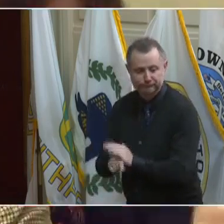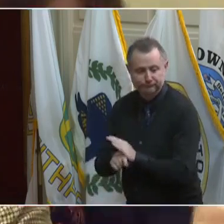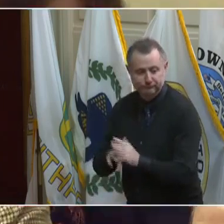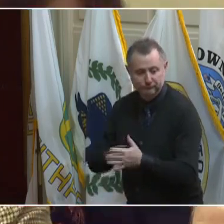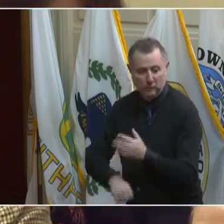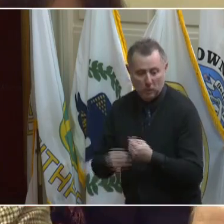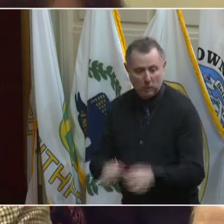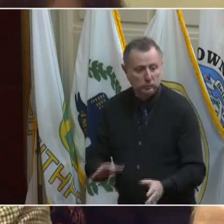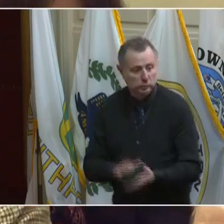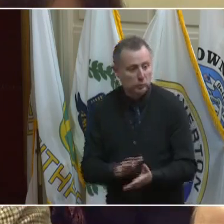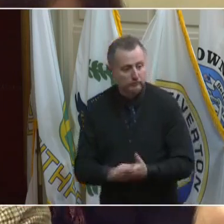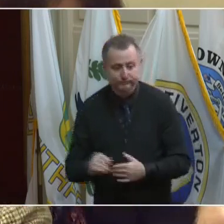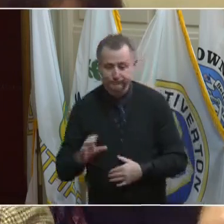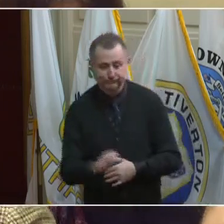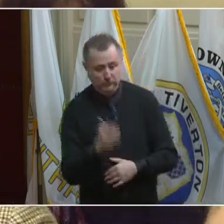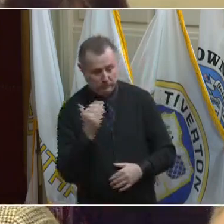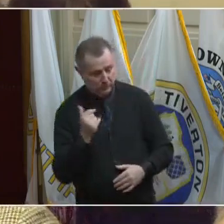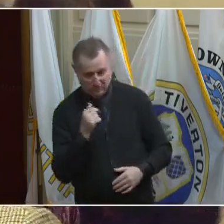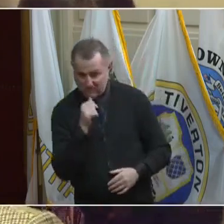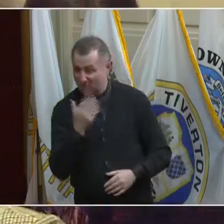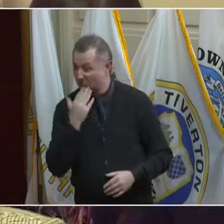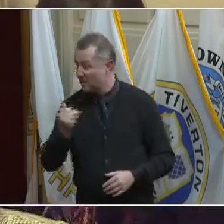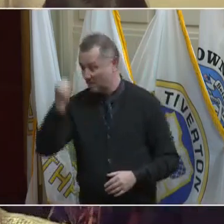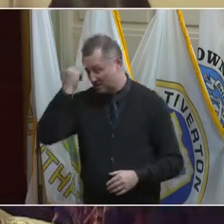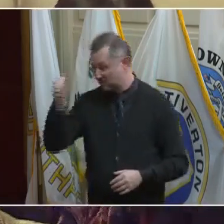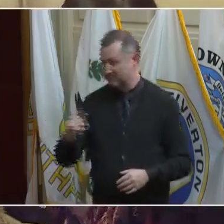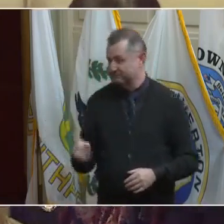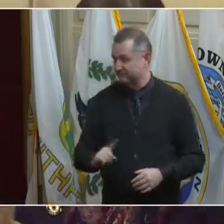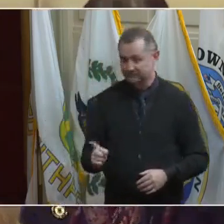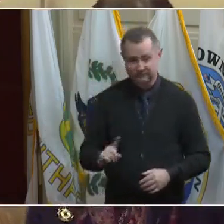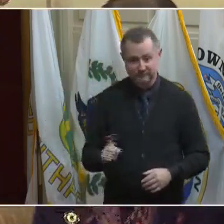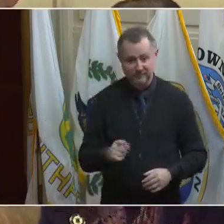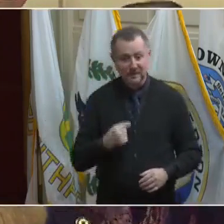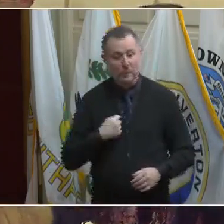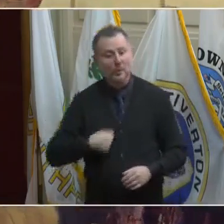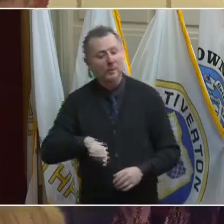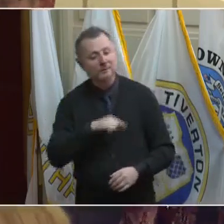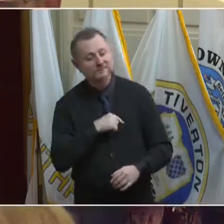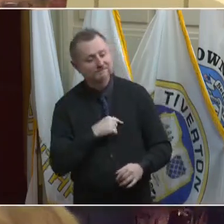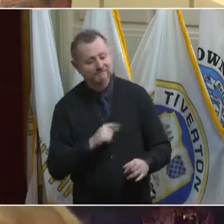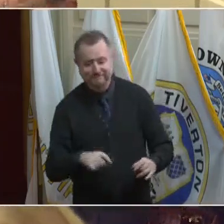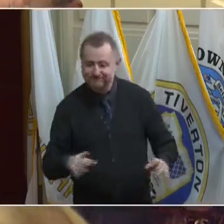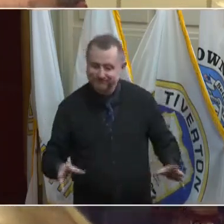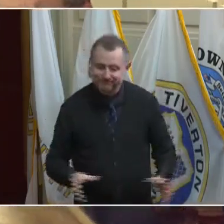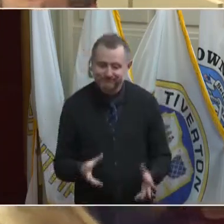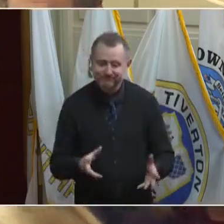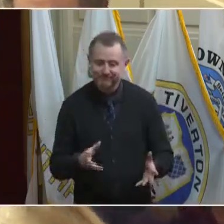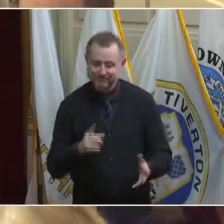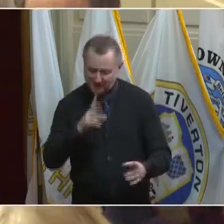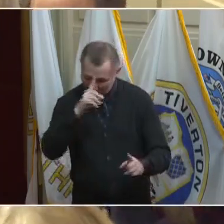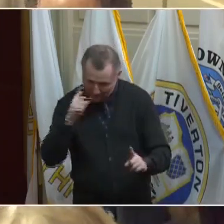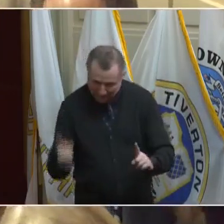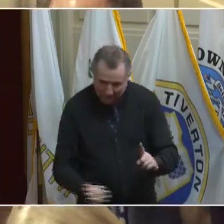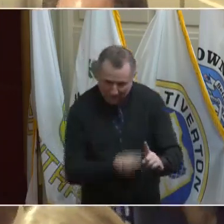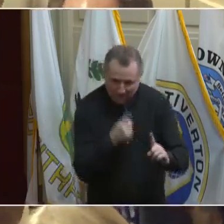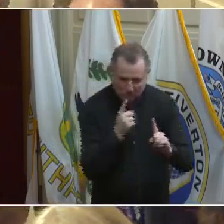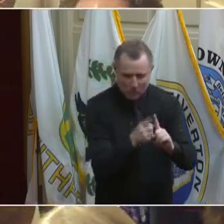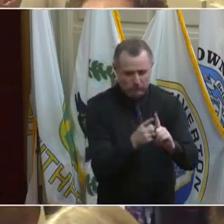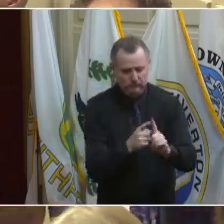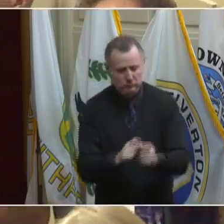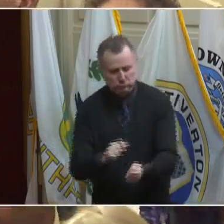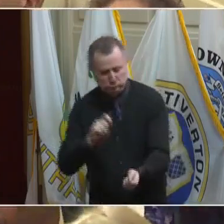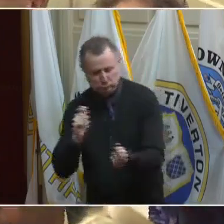I don't think that's a good idea. It is time for us to make a targeted modification to the funding formula to